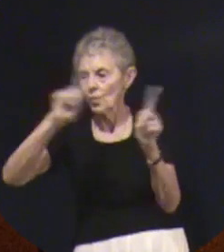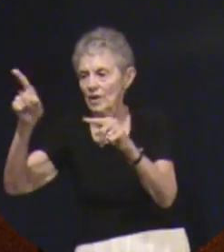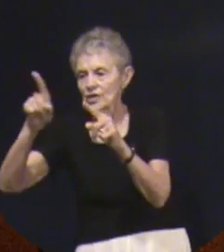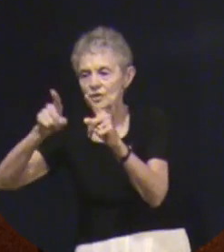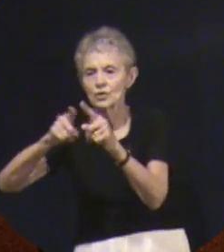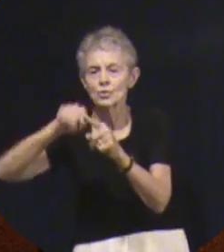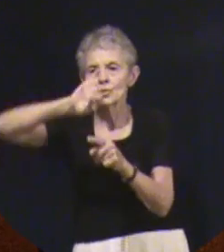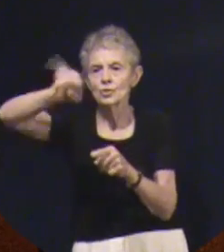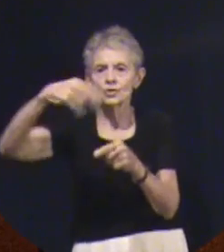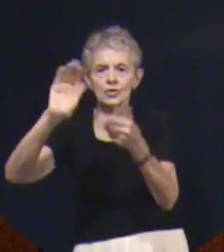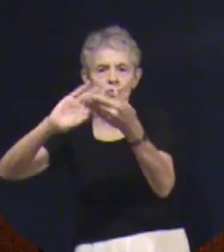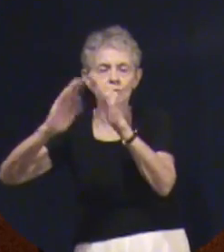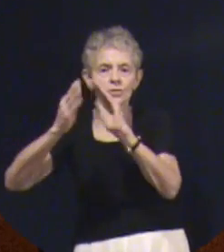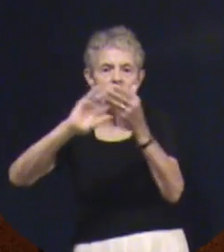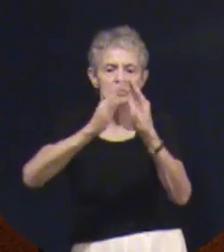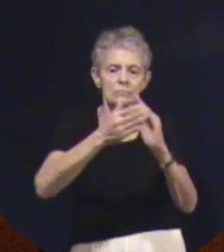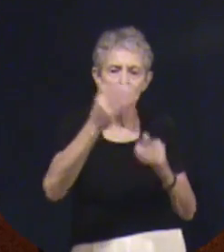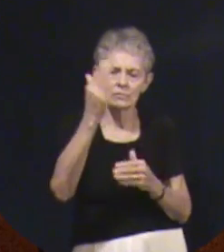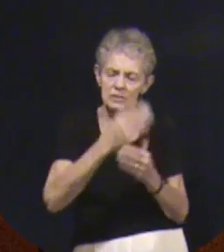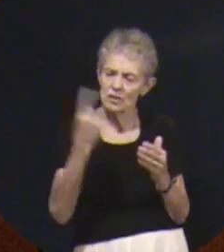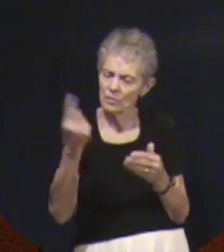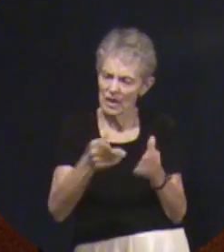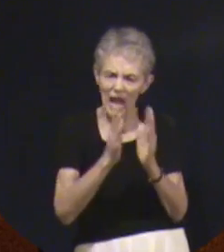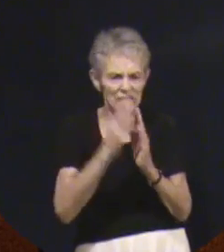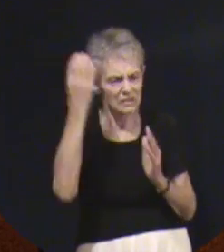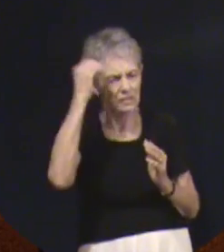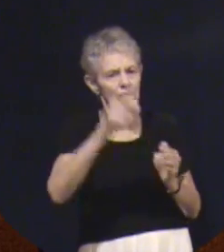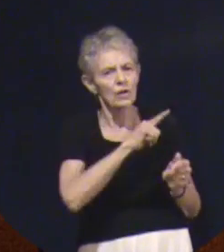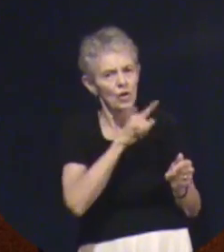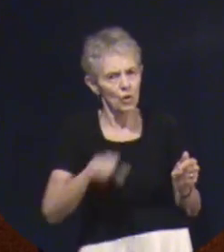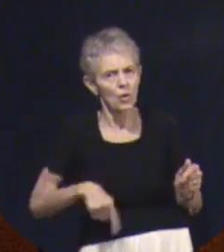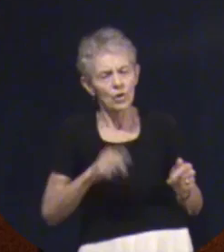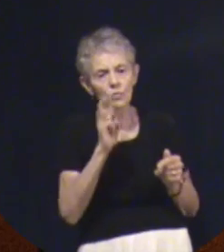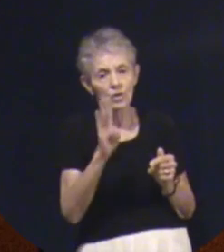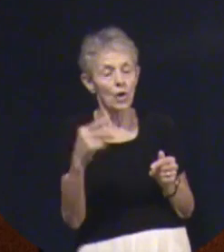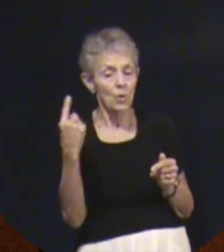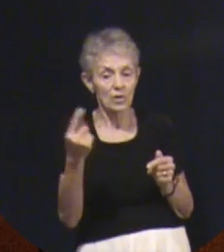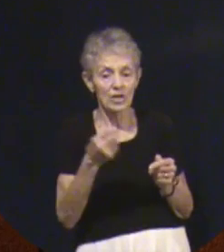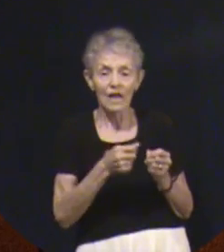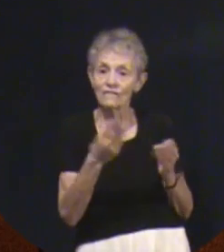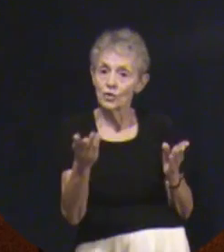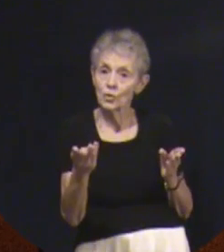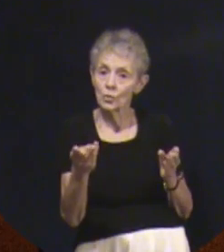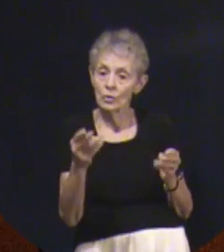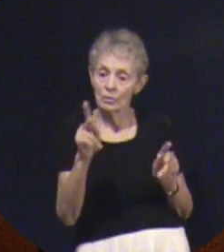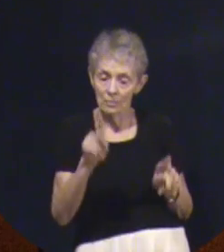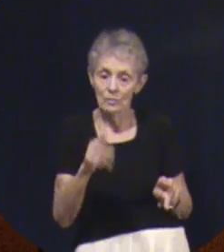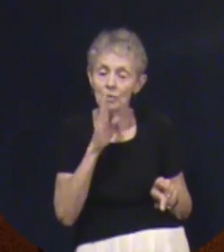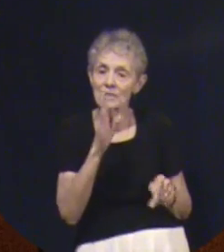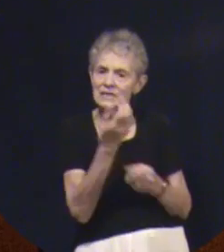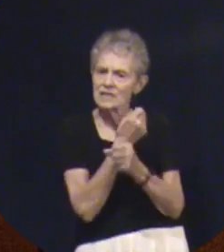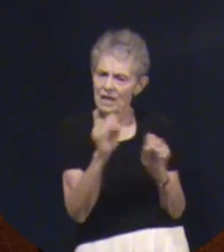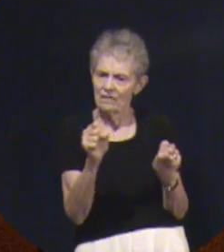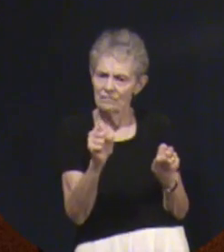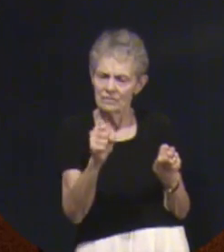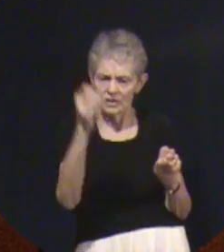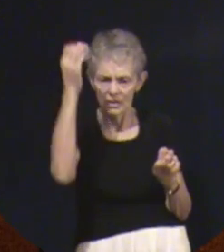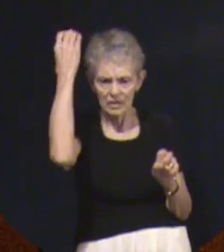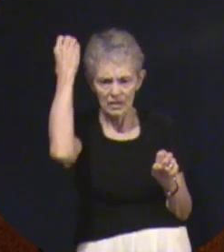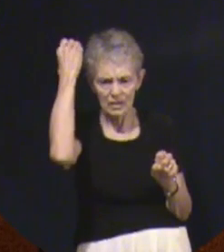Jerusalem. Someone asked him, "Lord, will only a few people be saved?" He answered